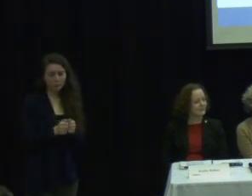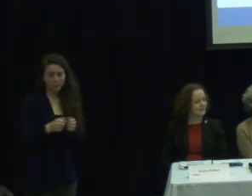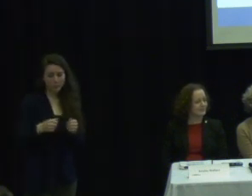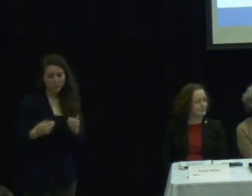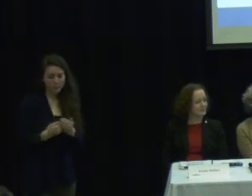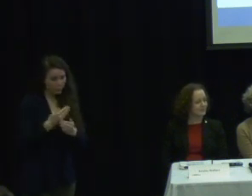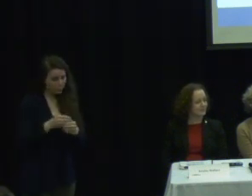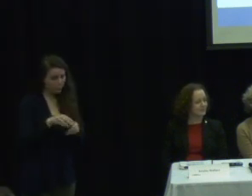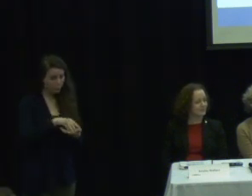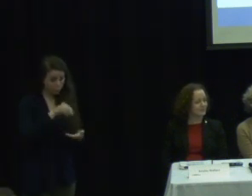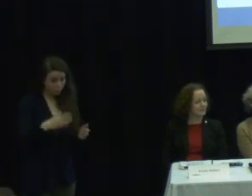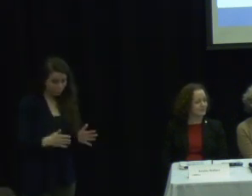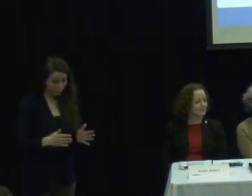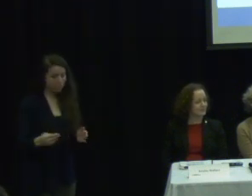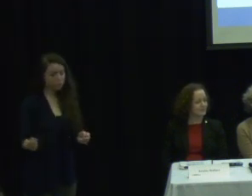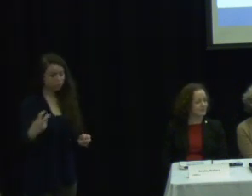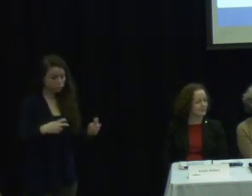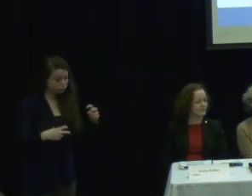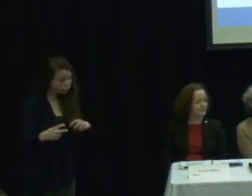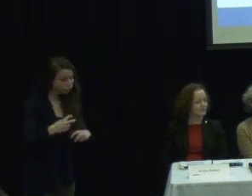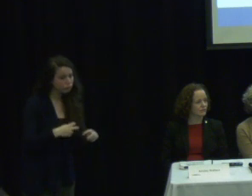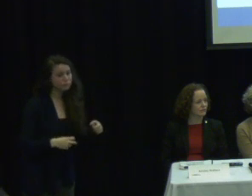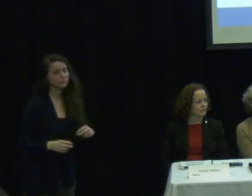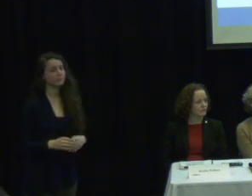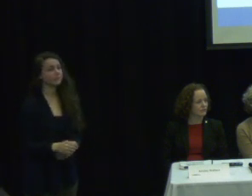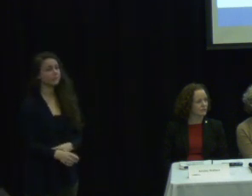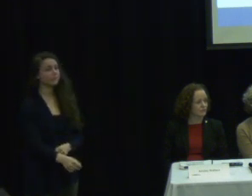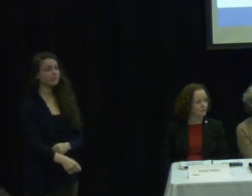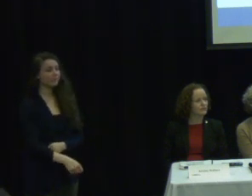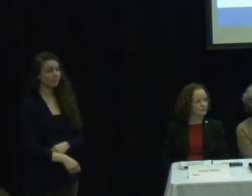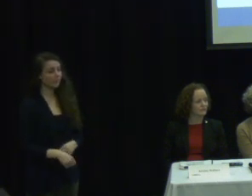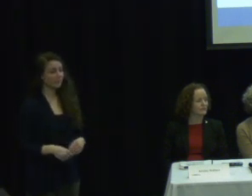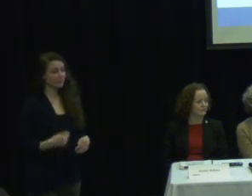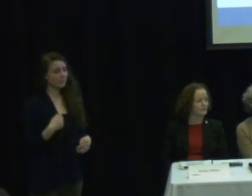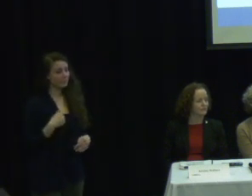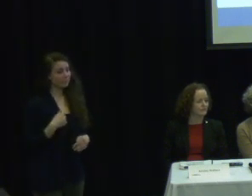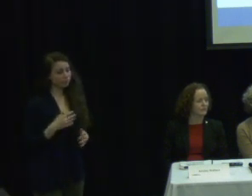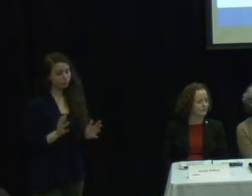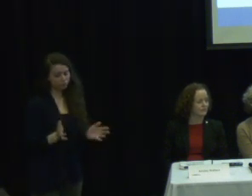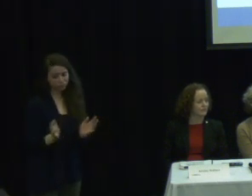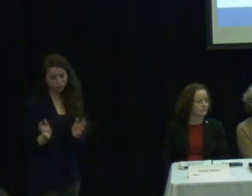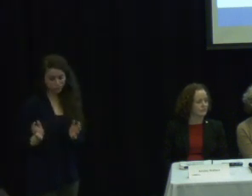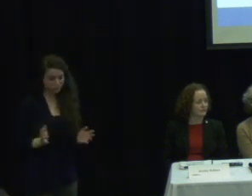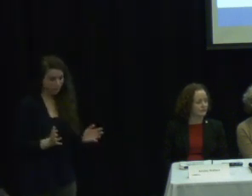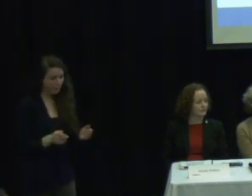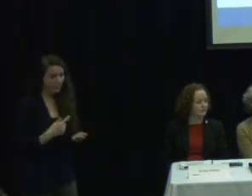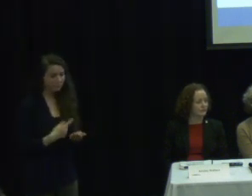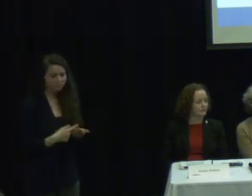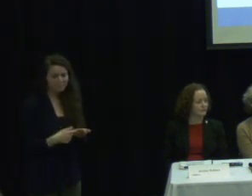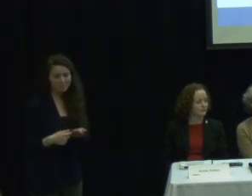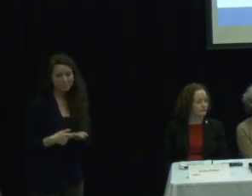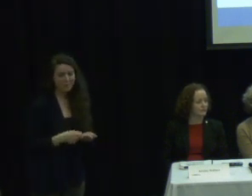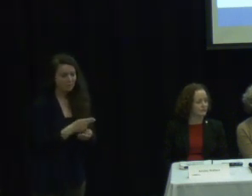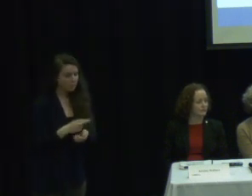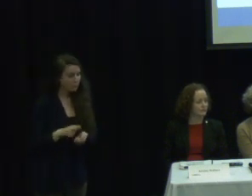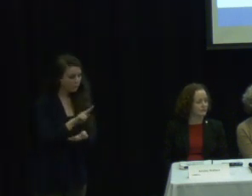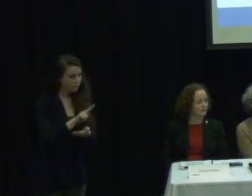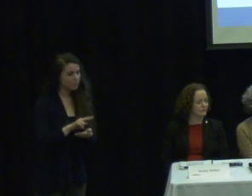half conversations that are combined with efforts throughout the university. And we also